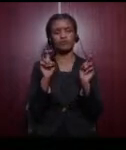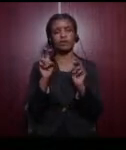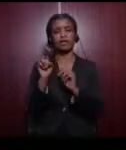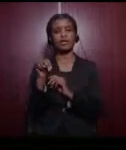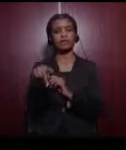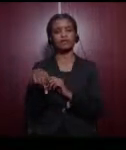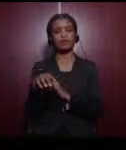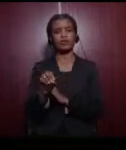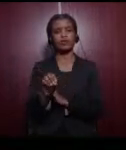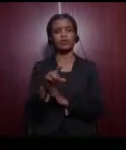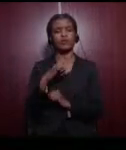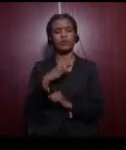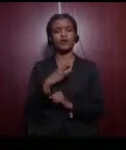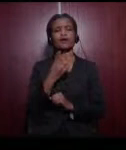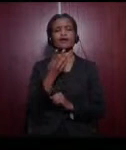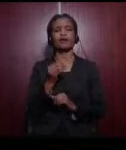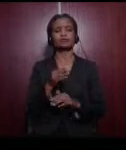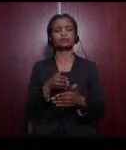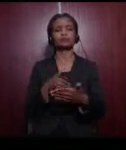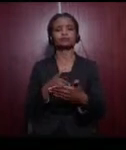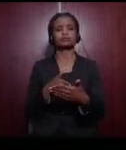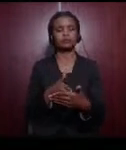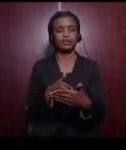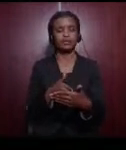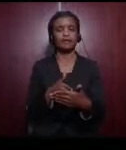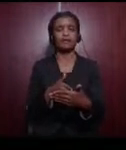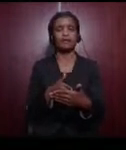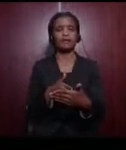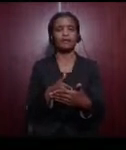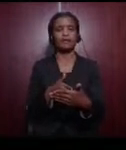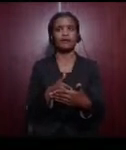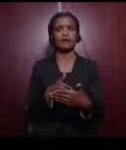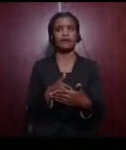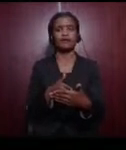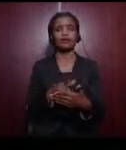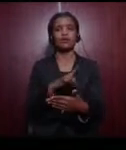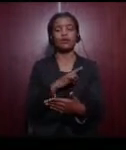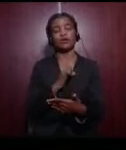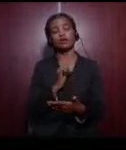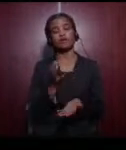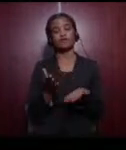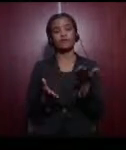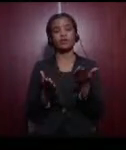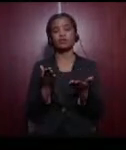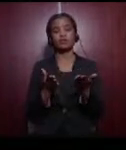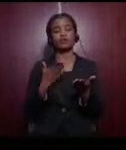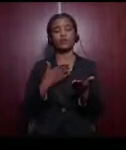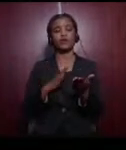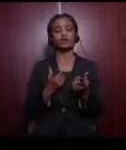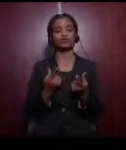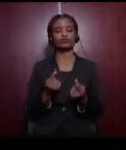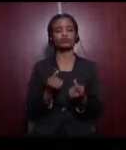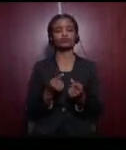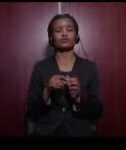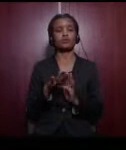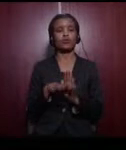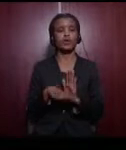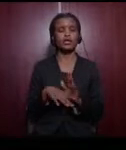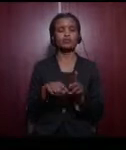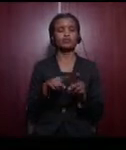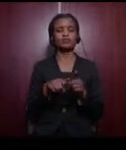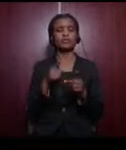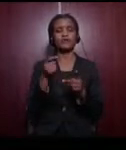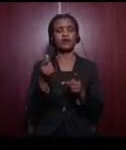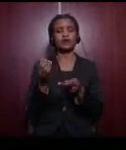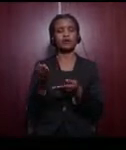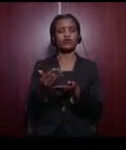tape ekhona in terms of maybe NPOs mafuna ukuyenza ama programs, fundraising and everything. You'll find